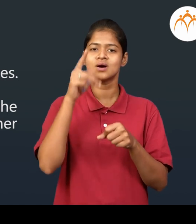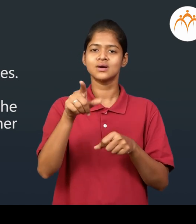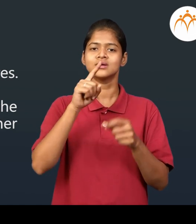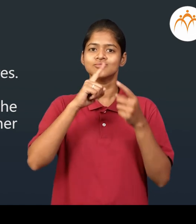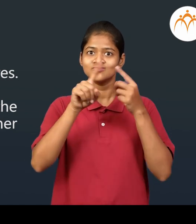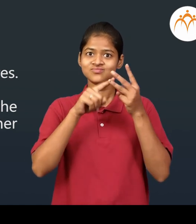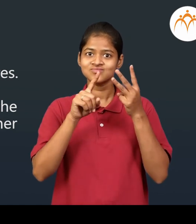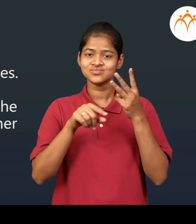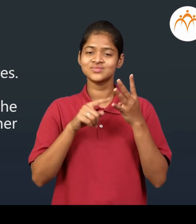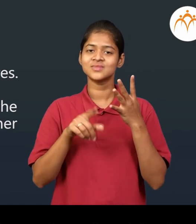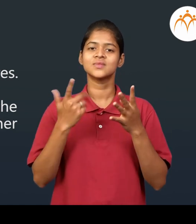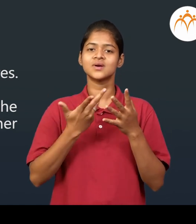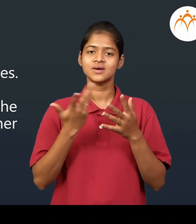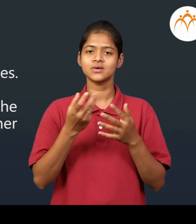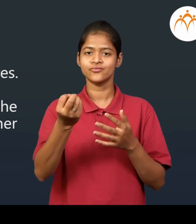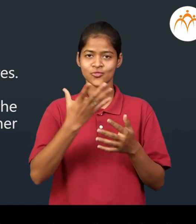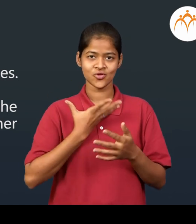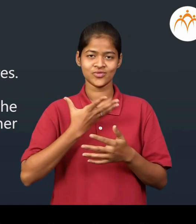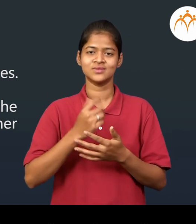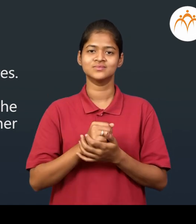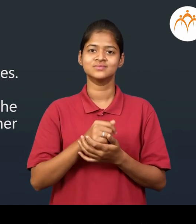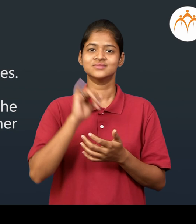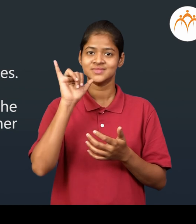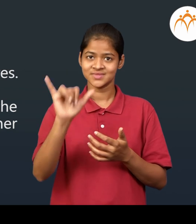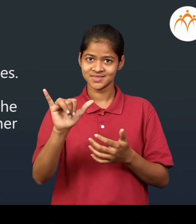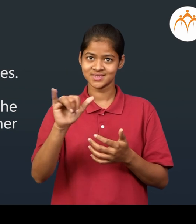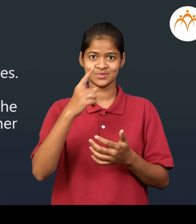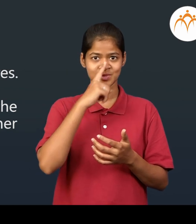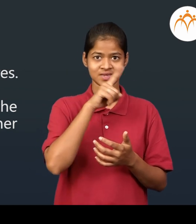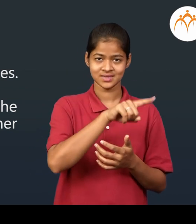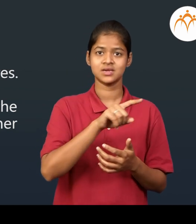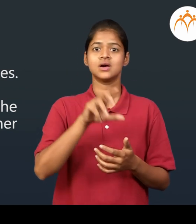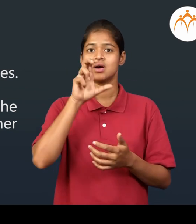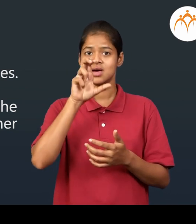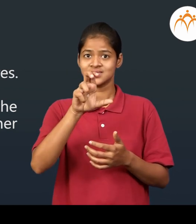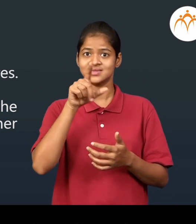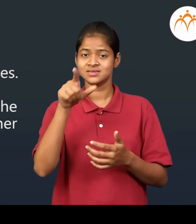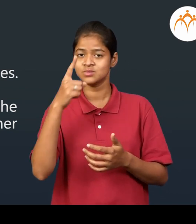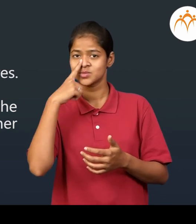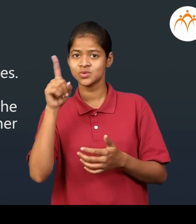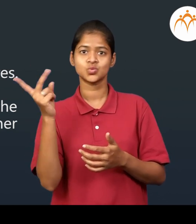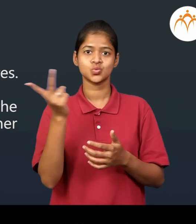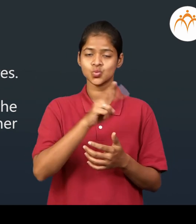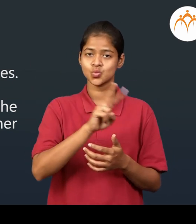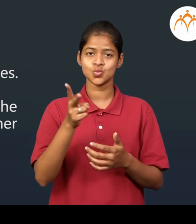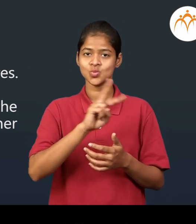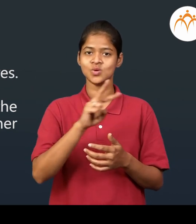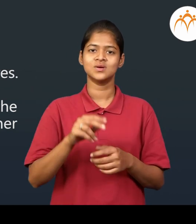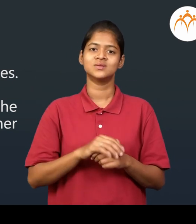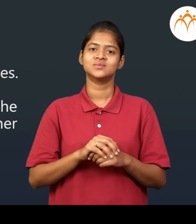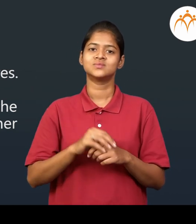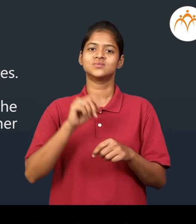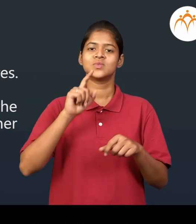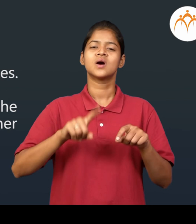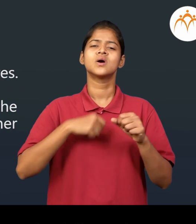performs her daily chores. Tell us the difference between daily